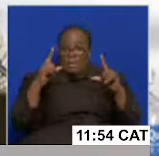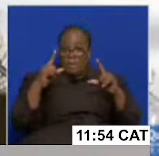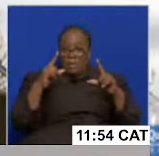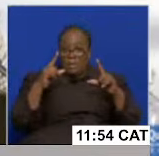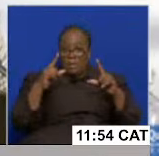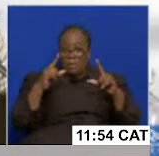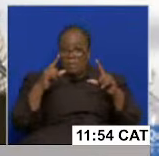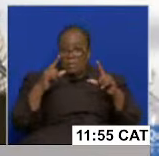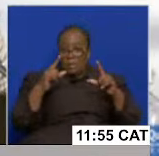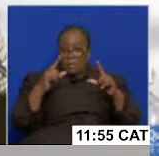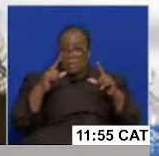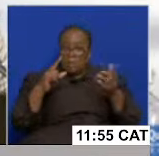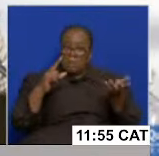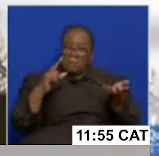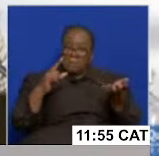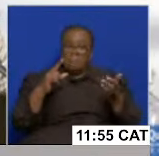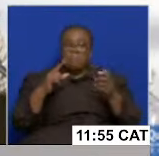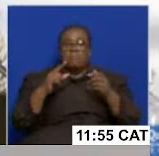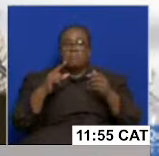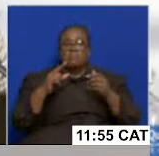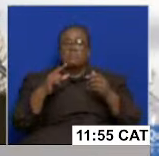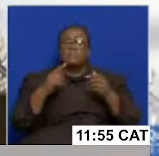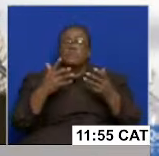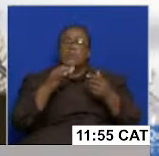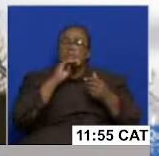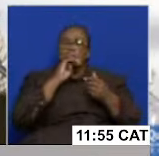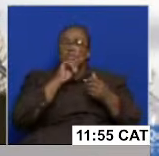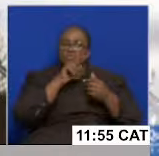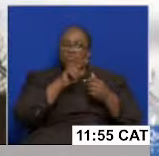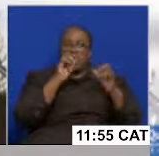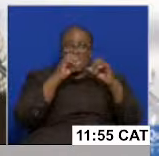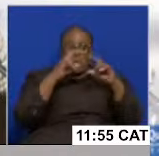you must then have been aware that Django was, at that point in time, in